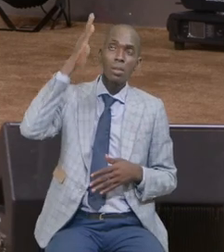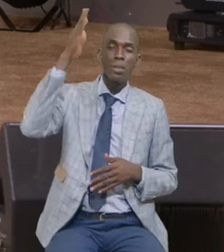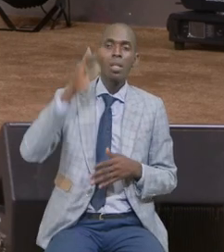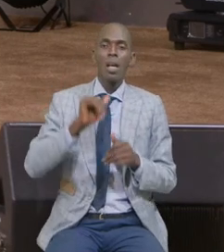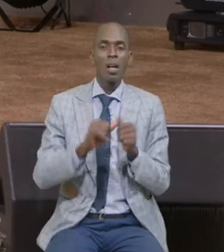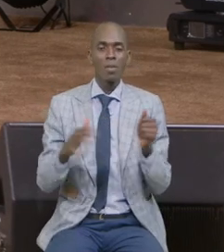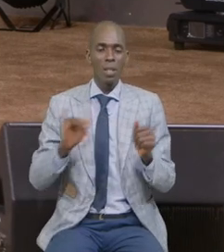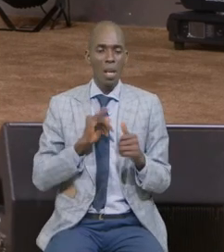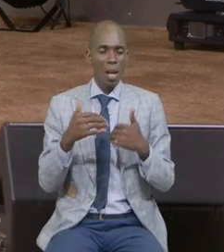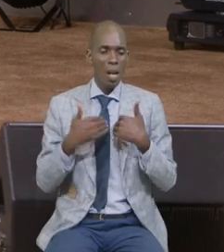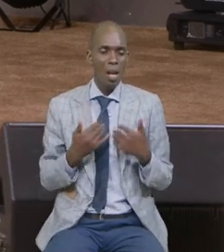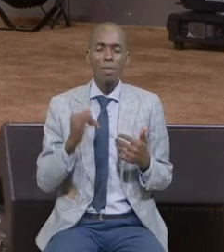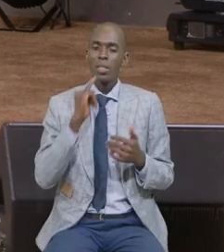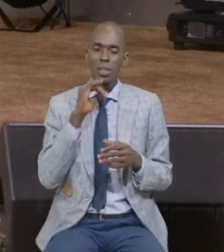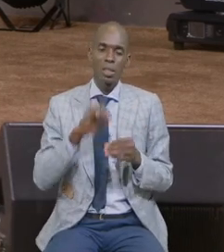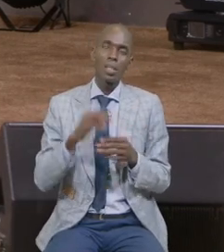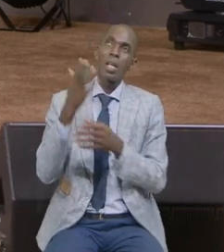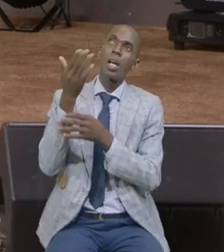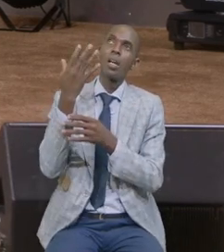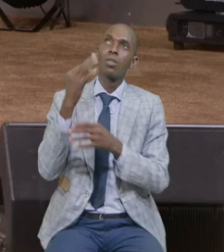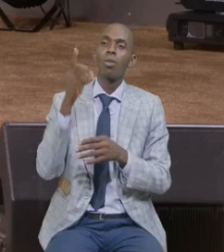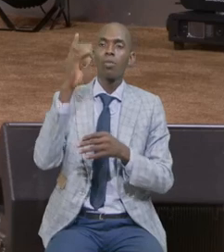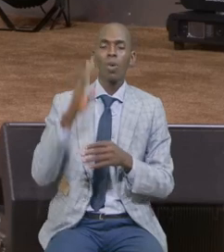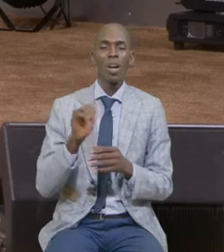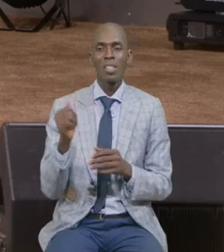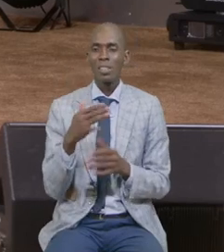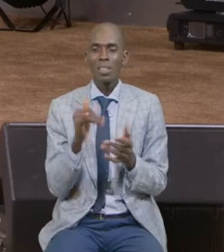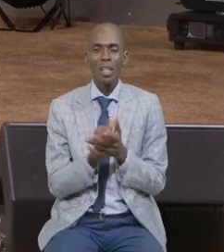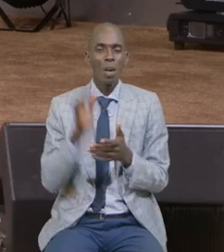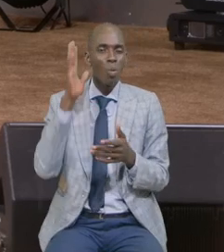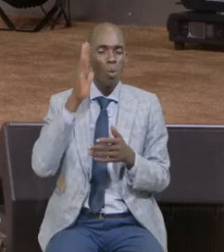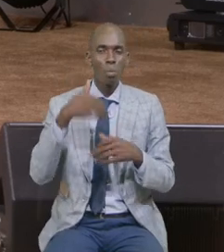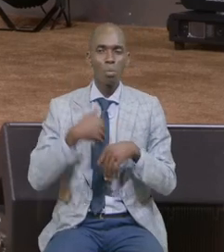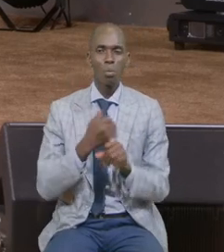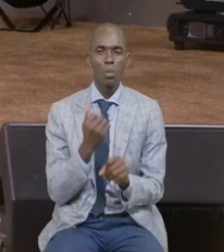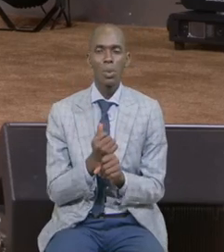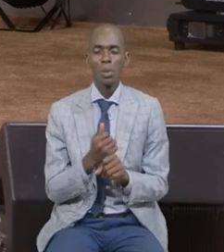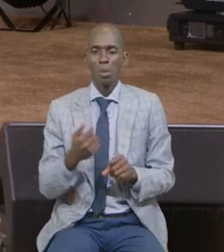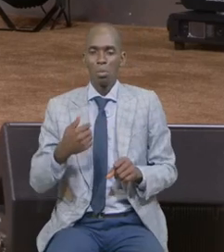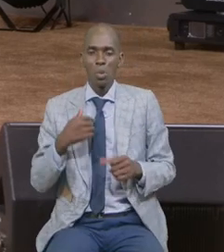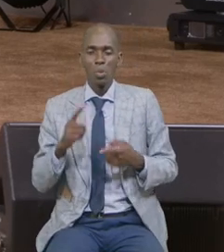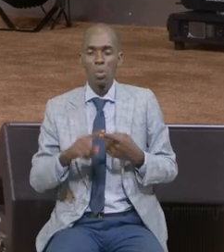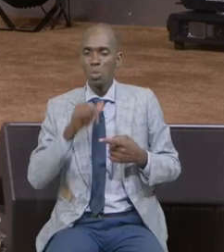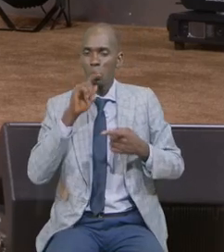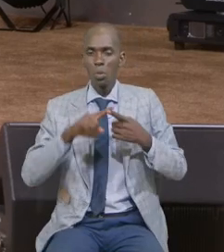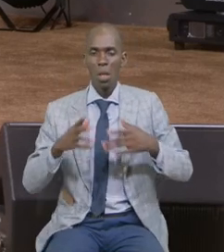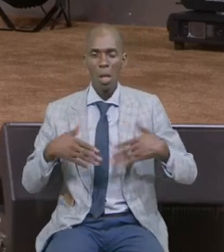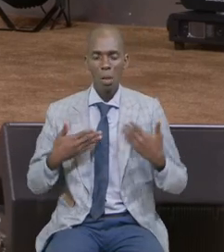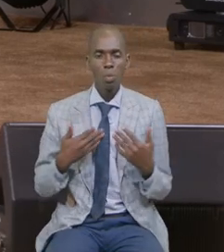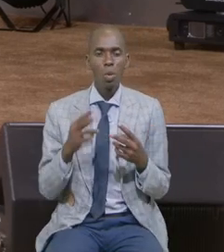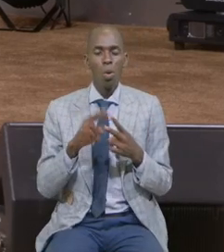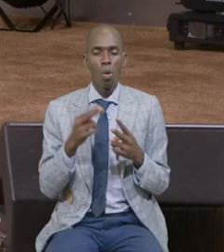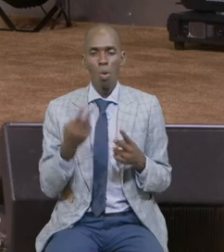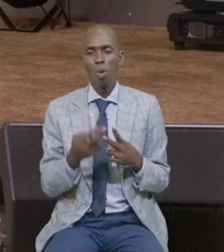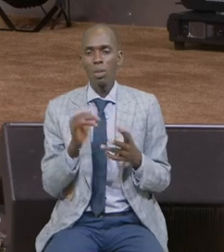God. If they think they can make you unhappy, let them go ahead. If they think they can cut short your life, let them go